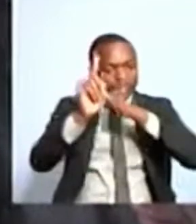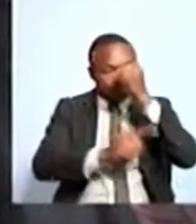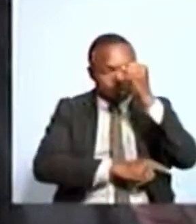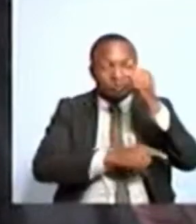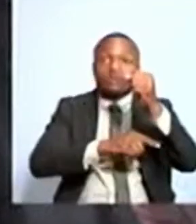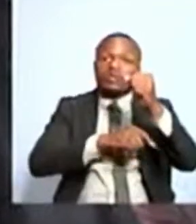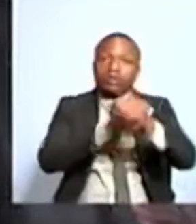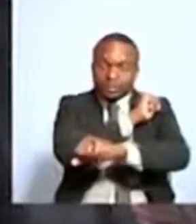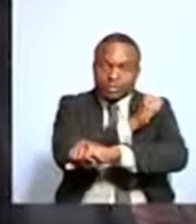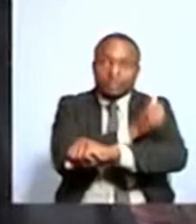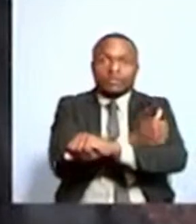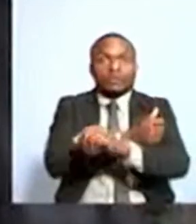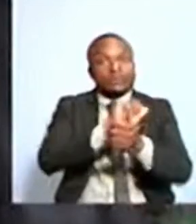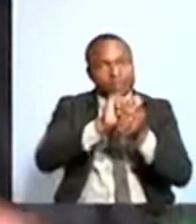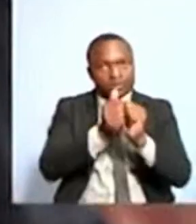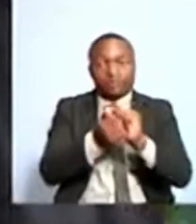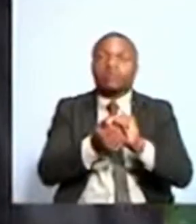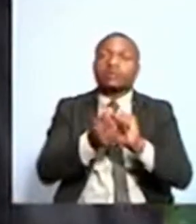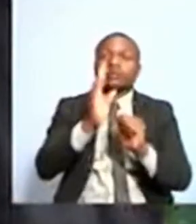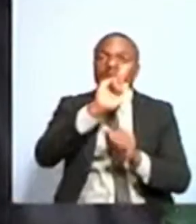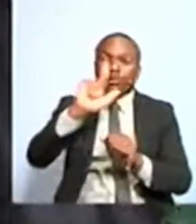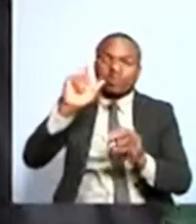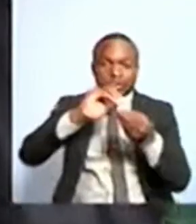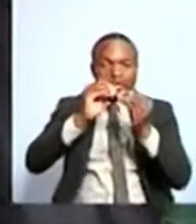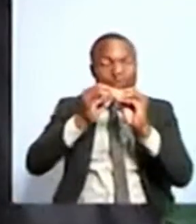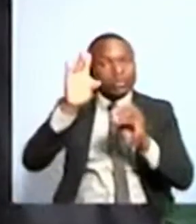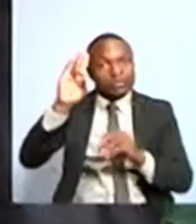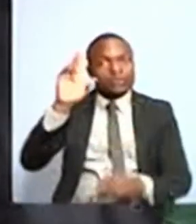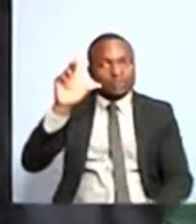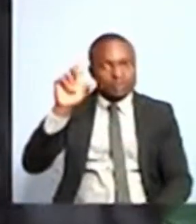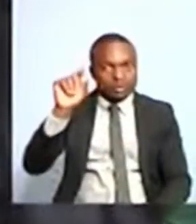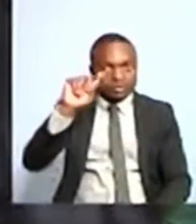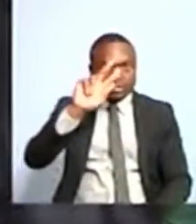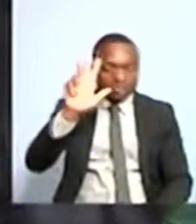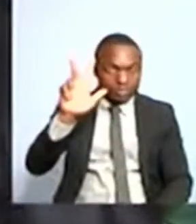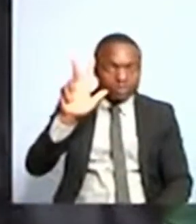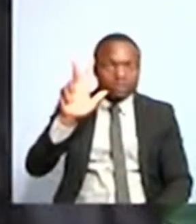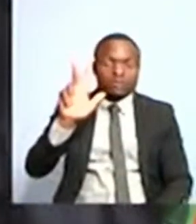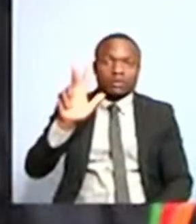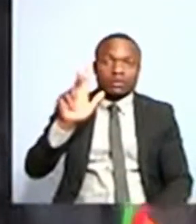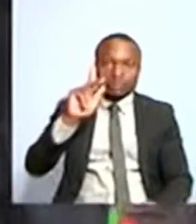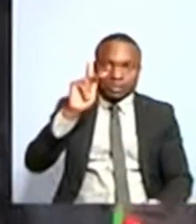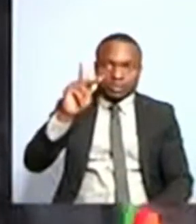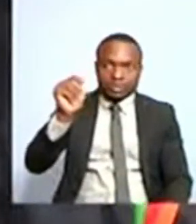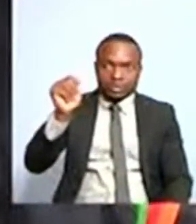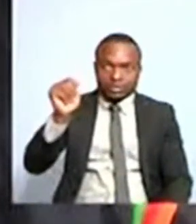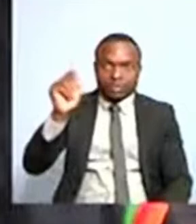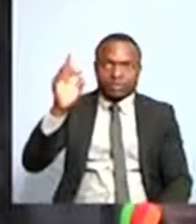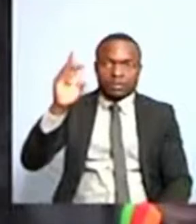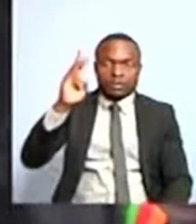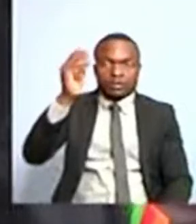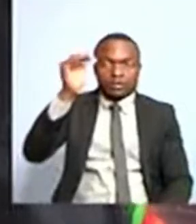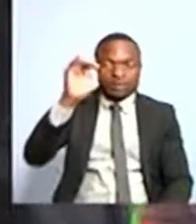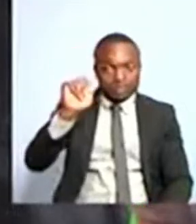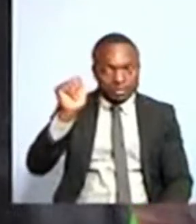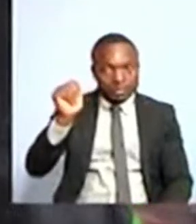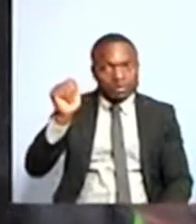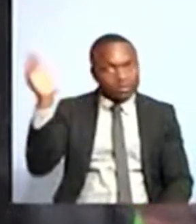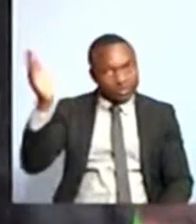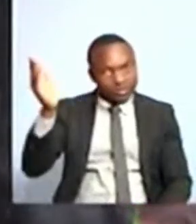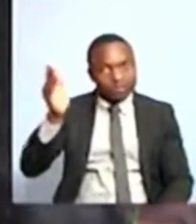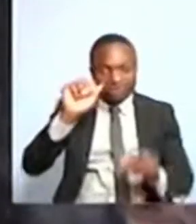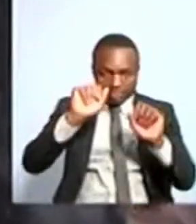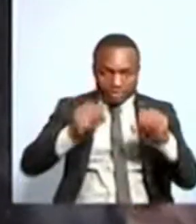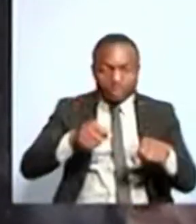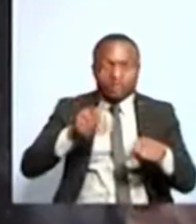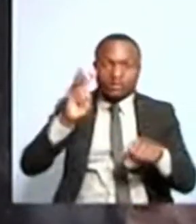Amendment Bill, National Assembly Bill number 7 of 2023. And Mr. Kafwaya was debating. May the honorable